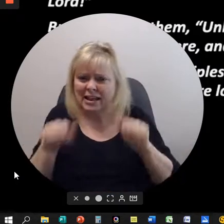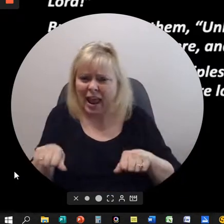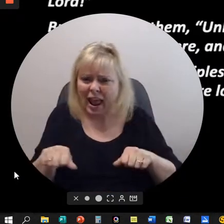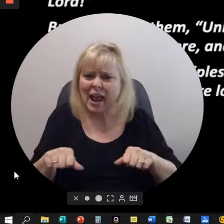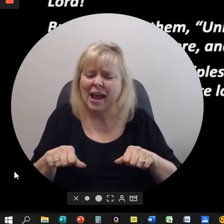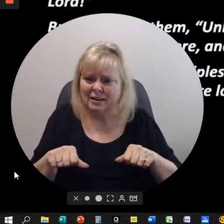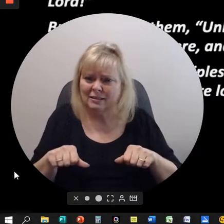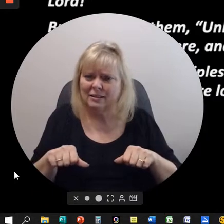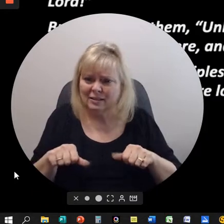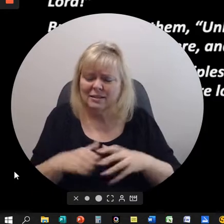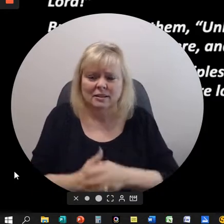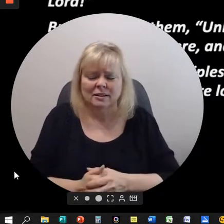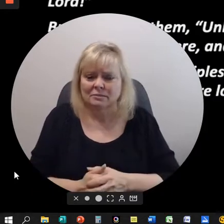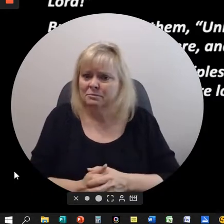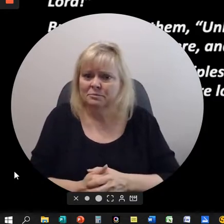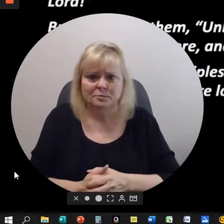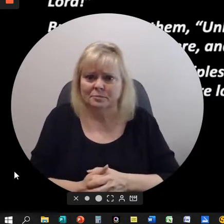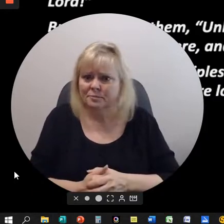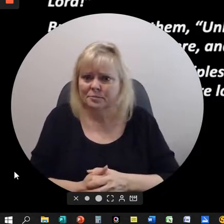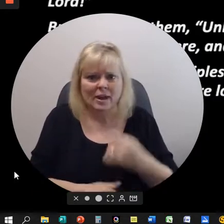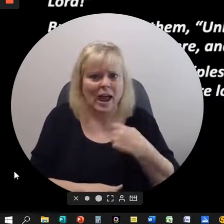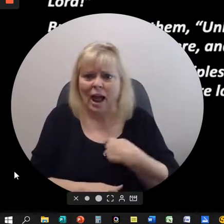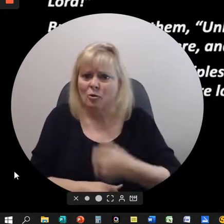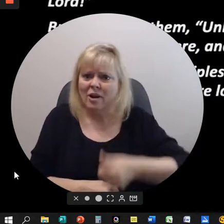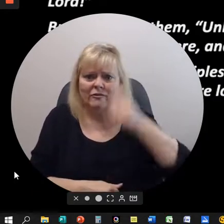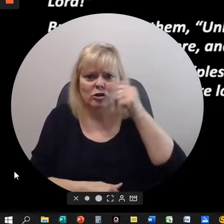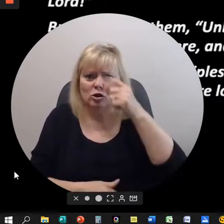into his side, I will not believe."